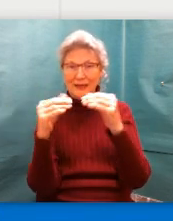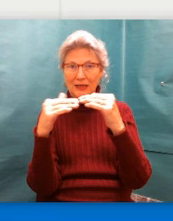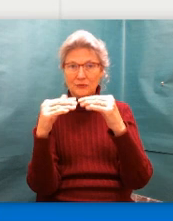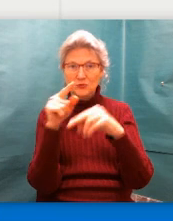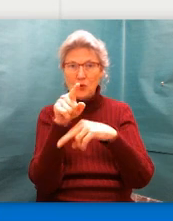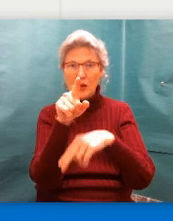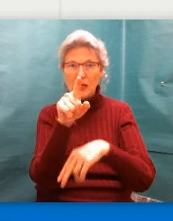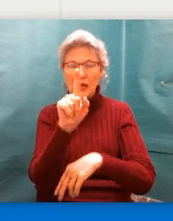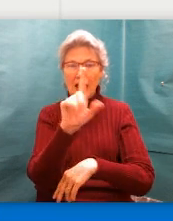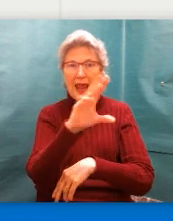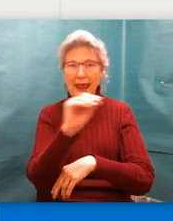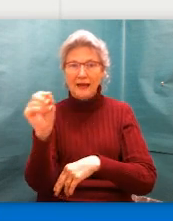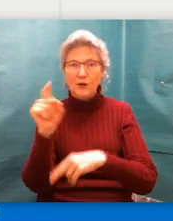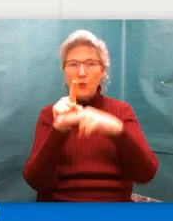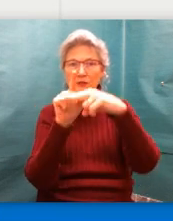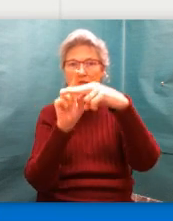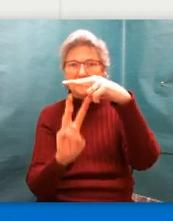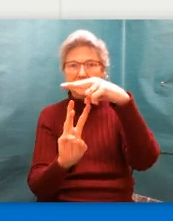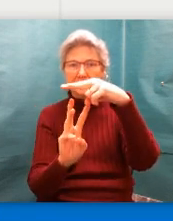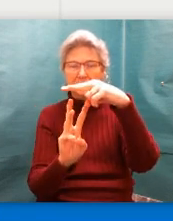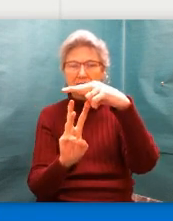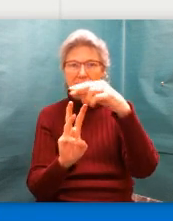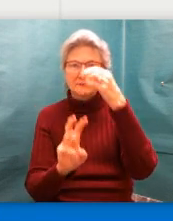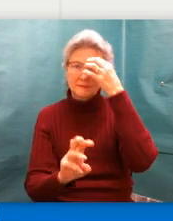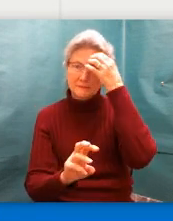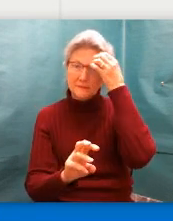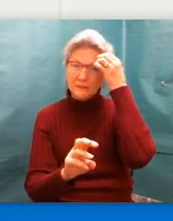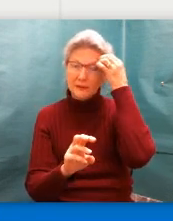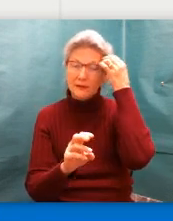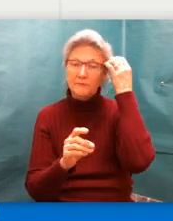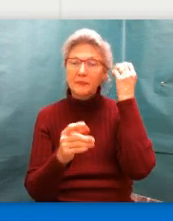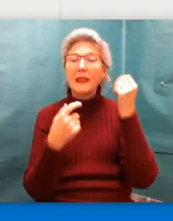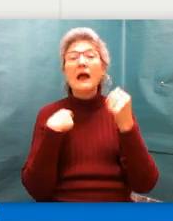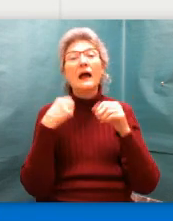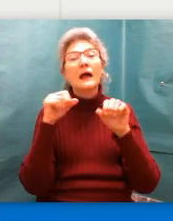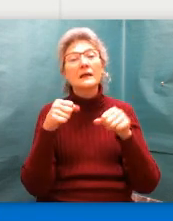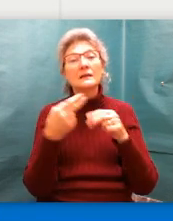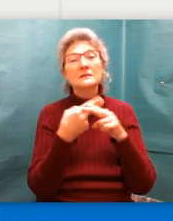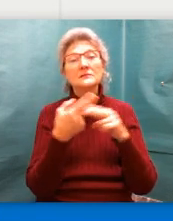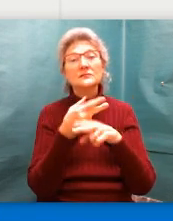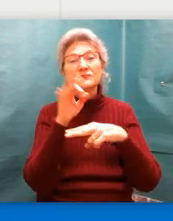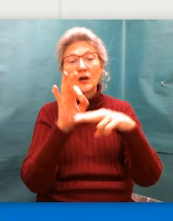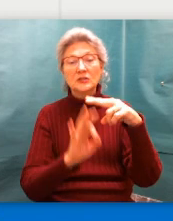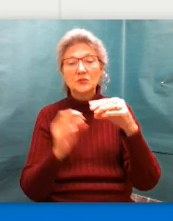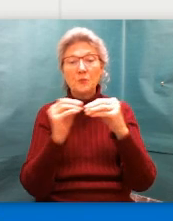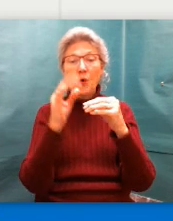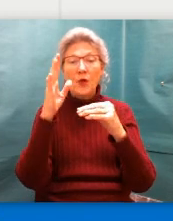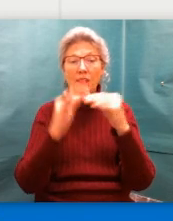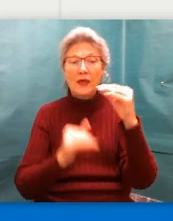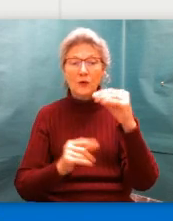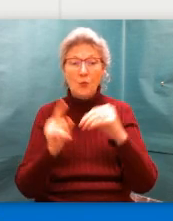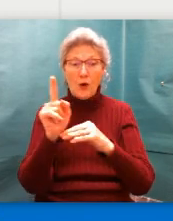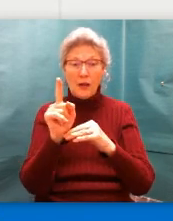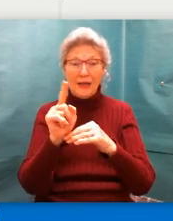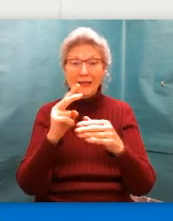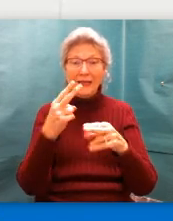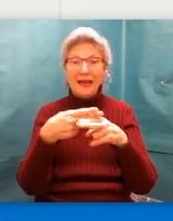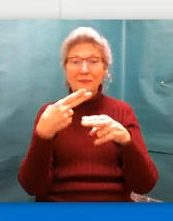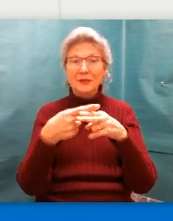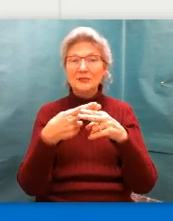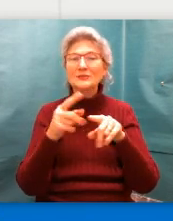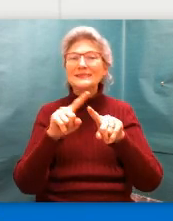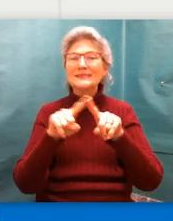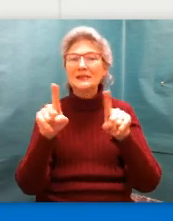get 1 and 1 6. So I can use fraction greater than 1 and rename it to a